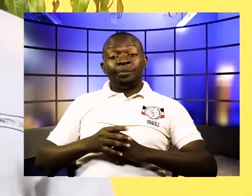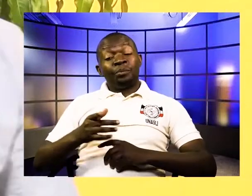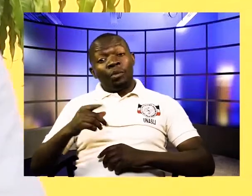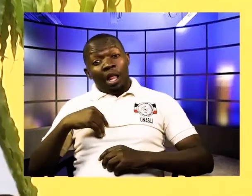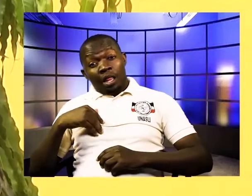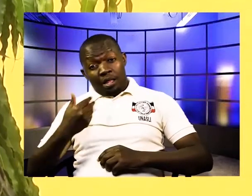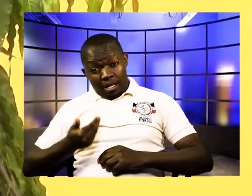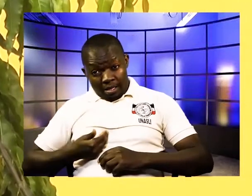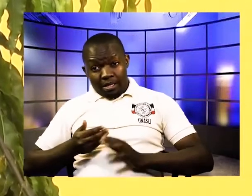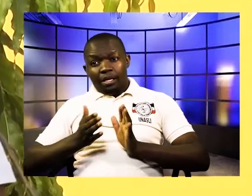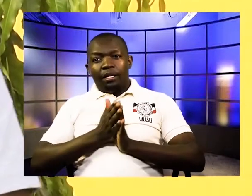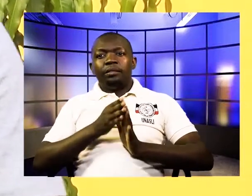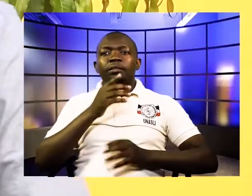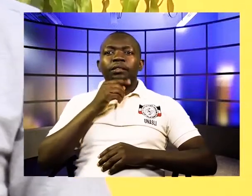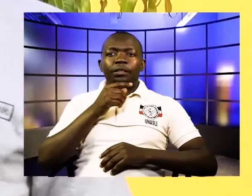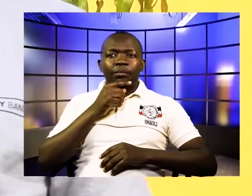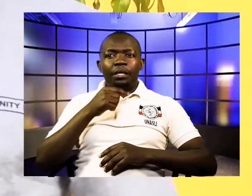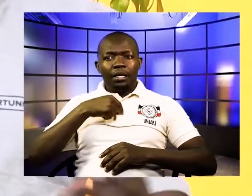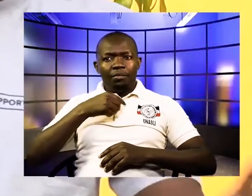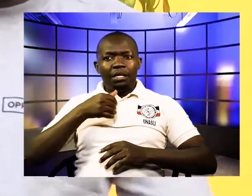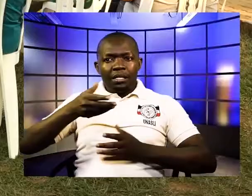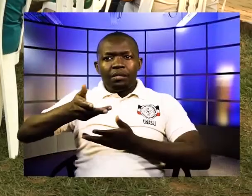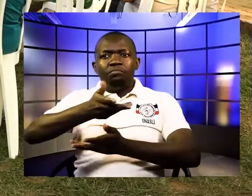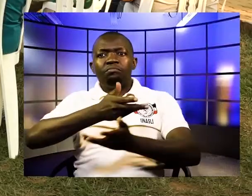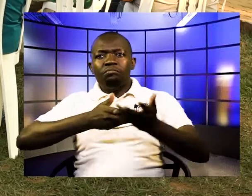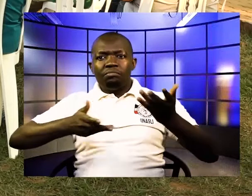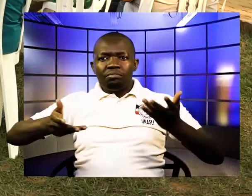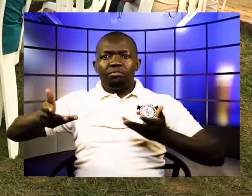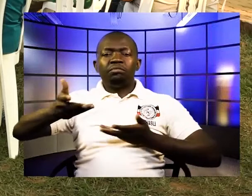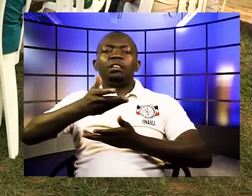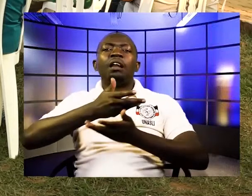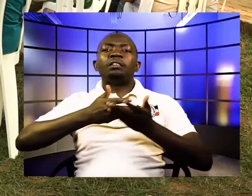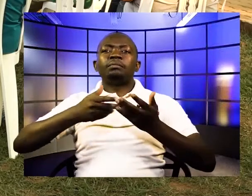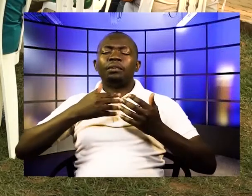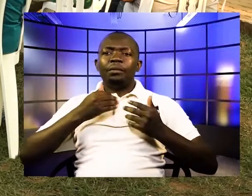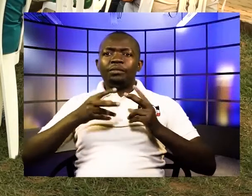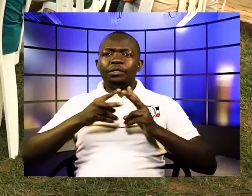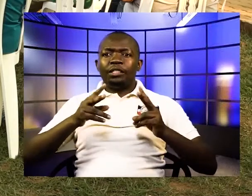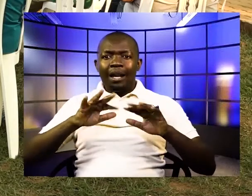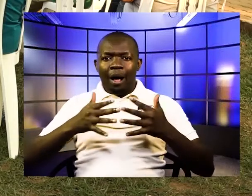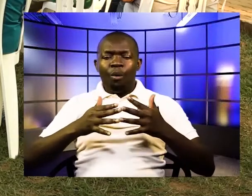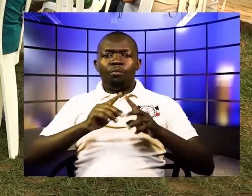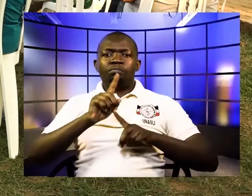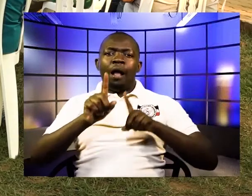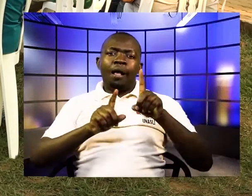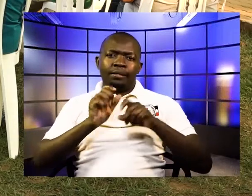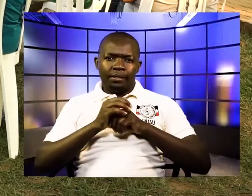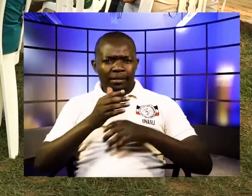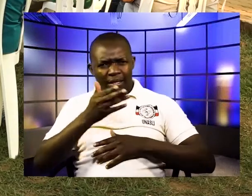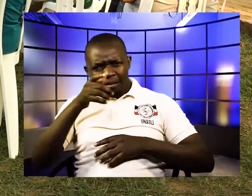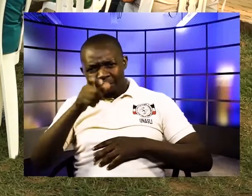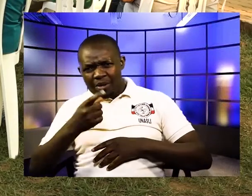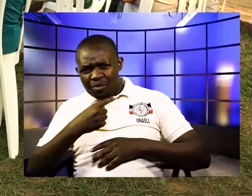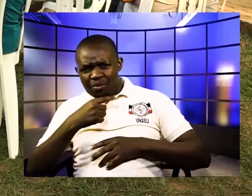this session to be quite interactive. And I will start by asking, is there anyone who has ever heard a word